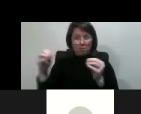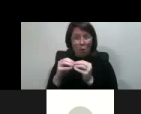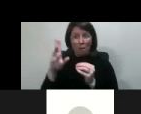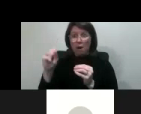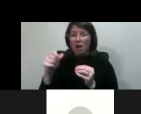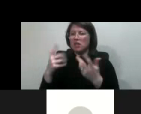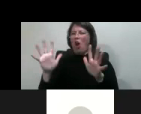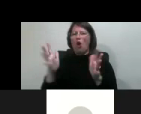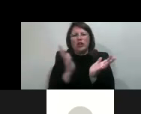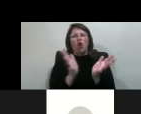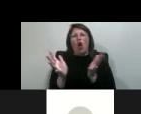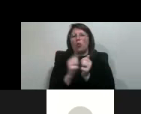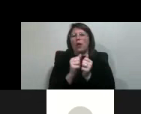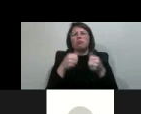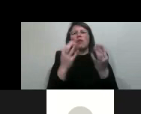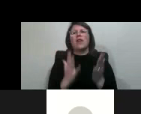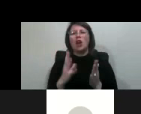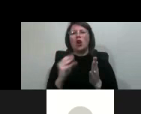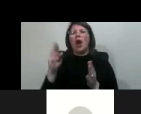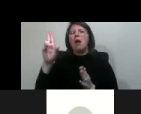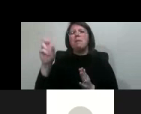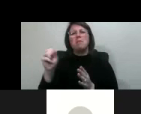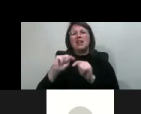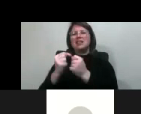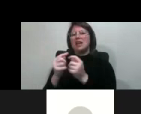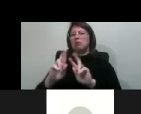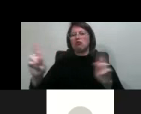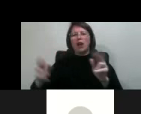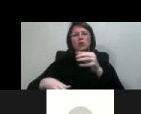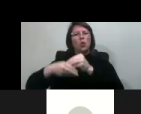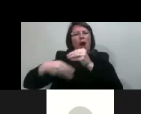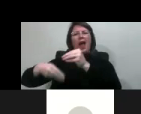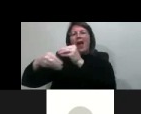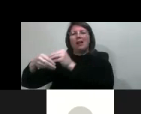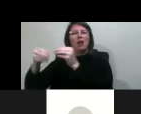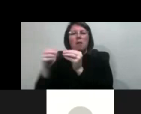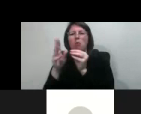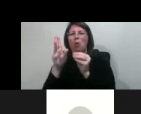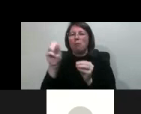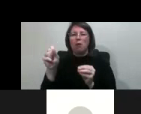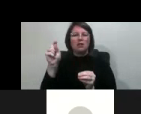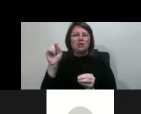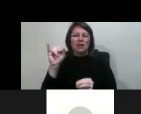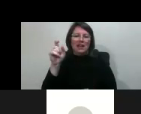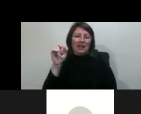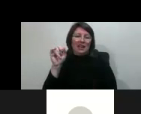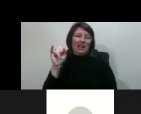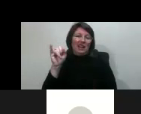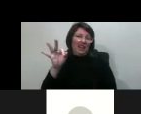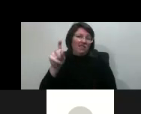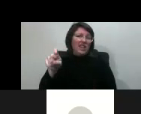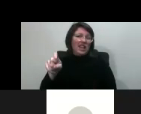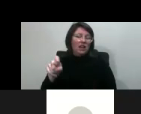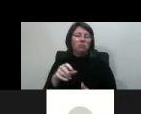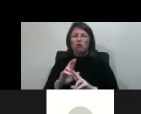the providers and our bus team is ready to add as necessary, if necessary. So we are very much ready. We've